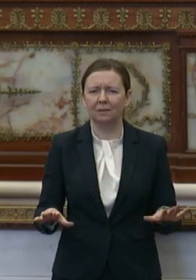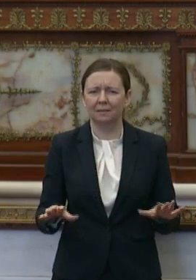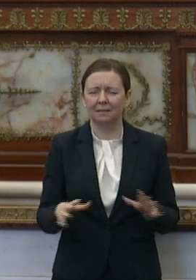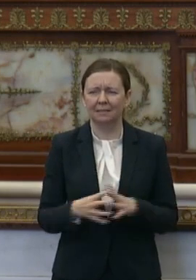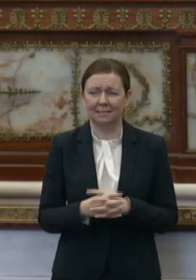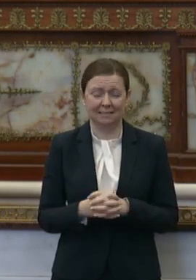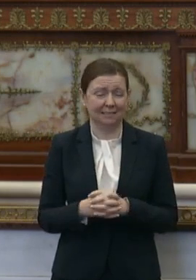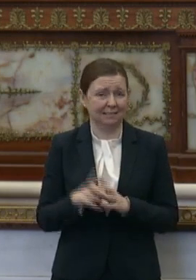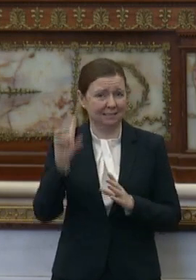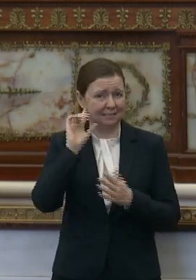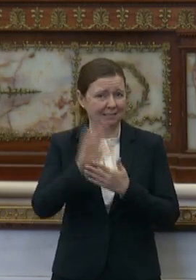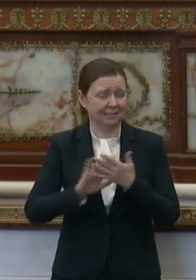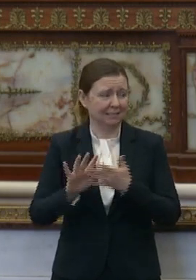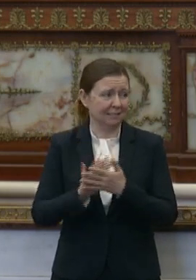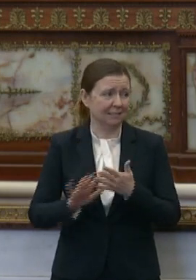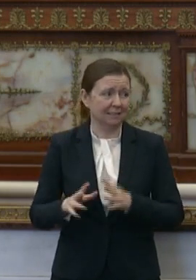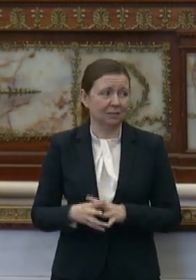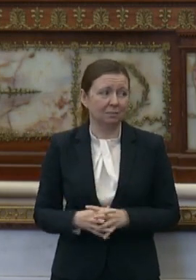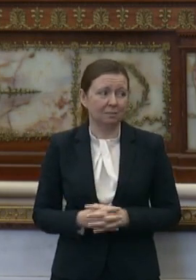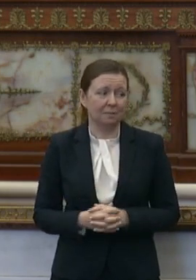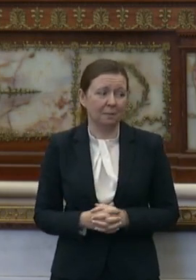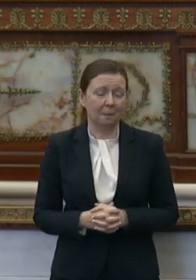All right. The tech guy.